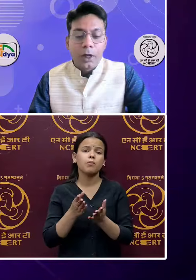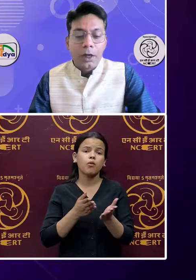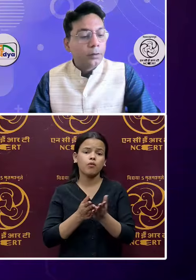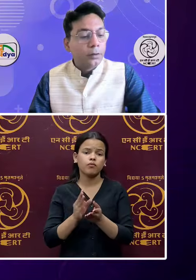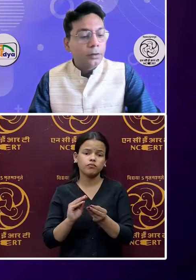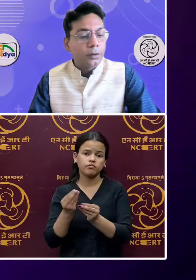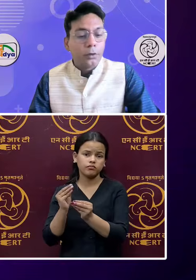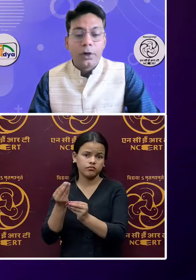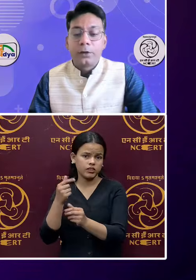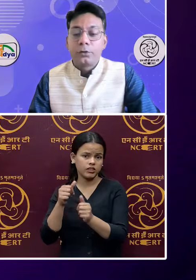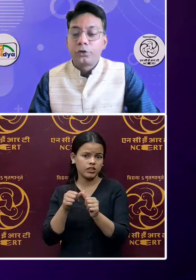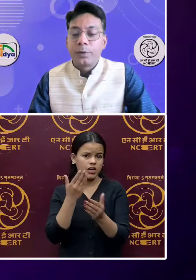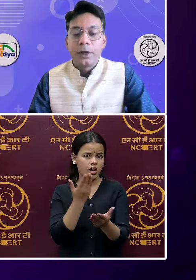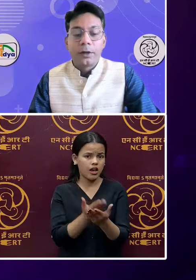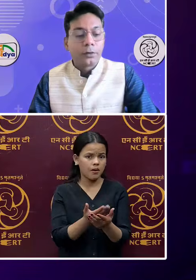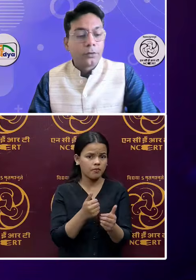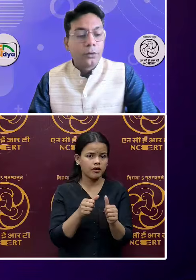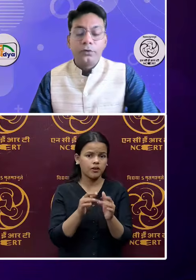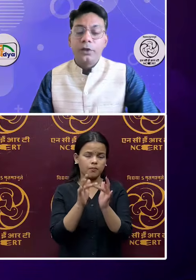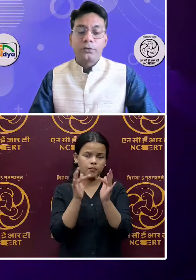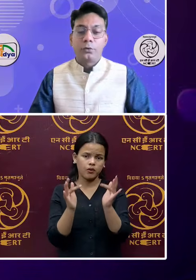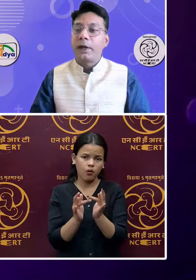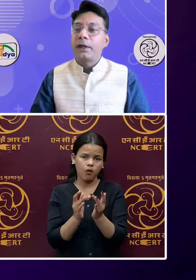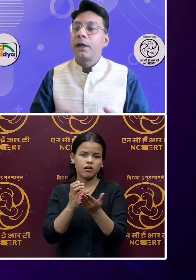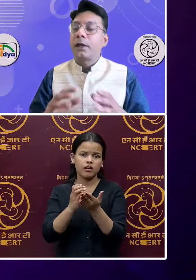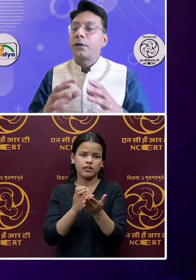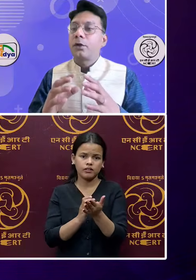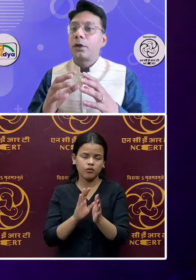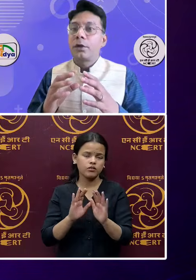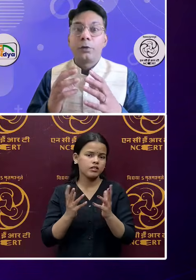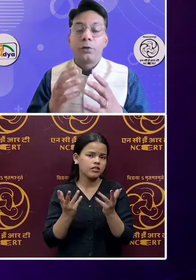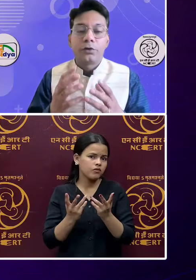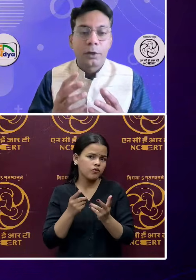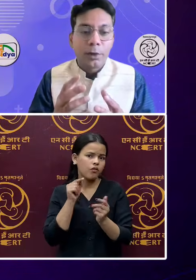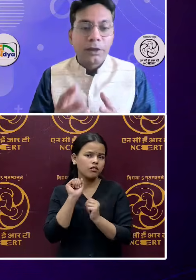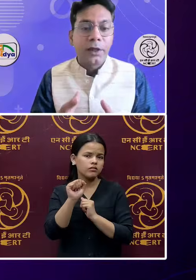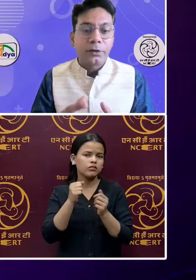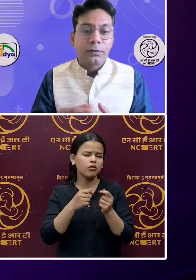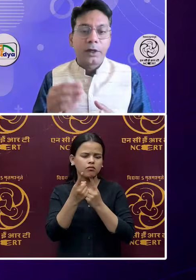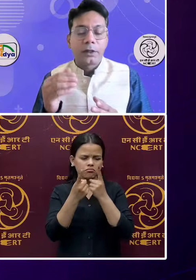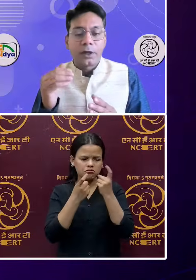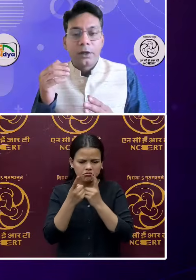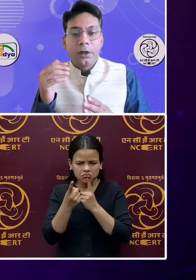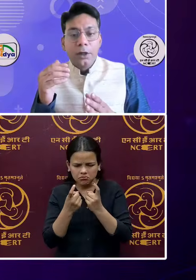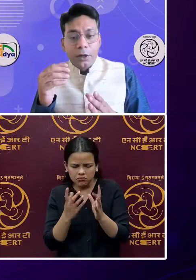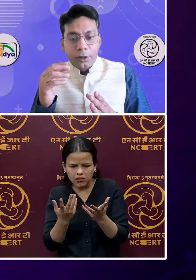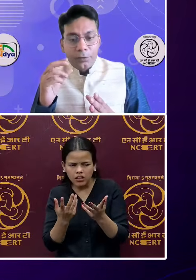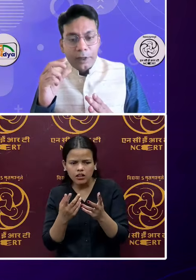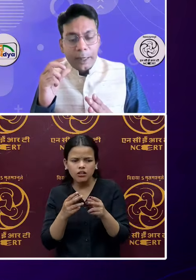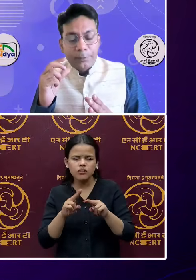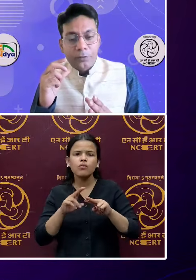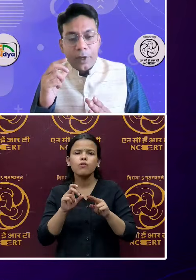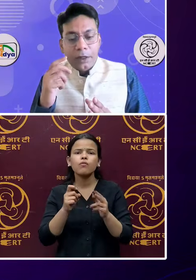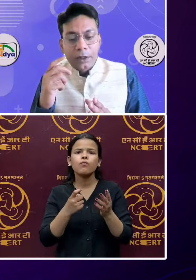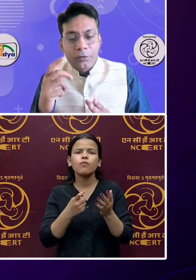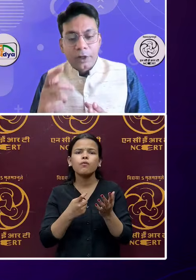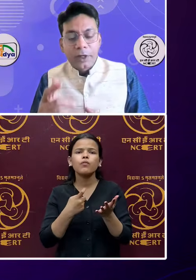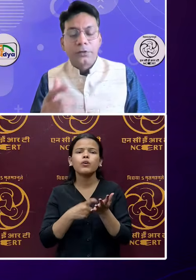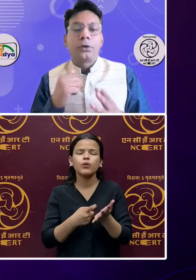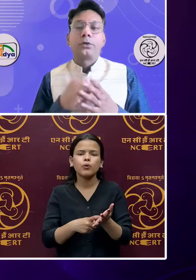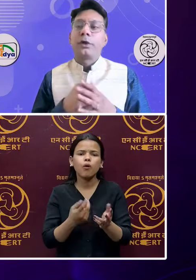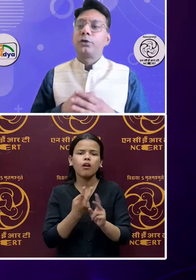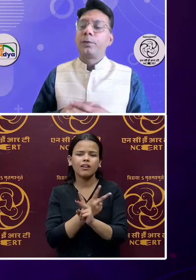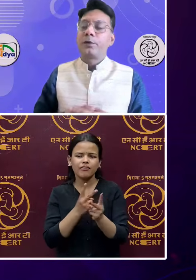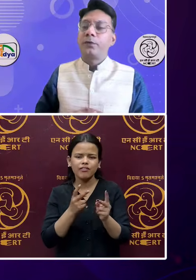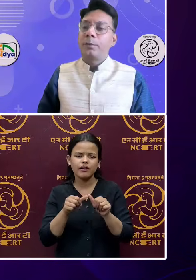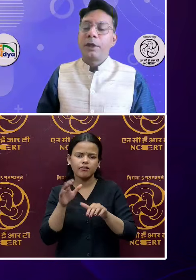to online courses. So what are your evaluation methods? What are the different type of activities